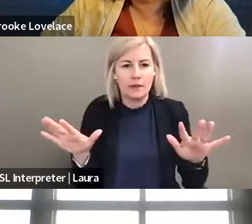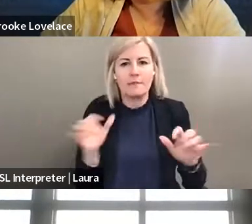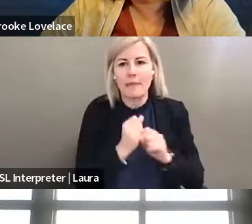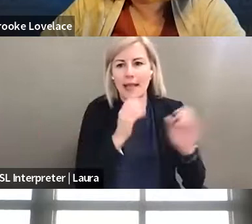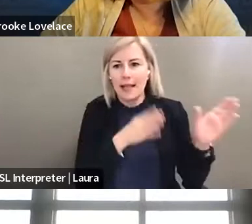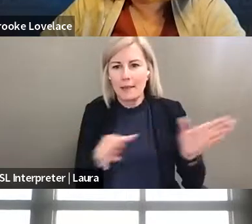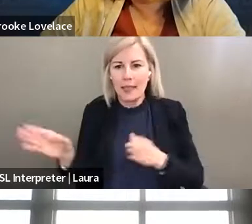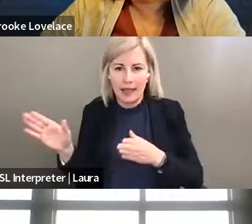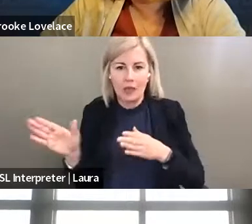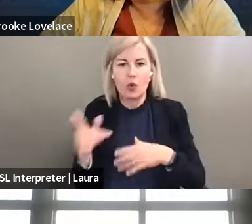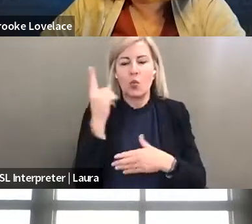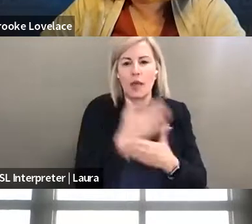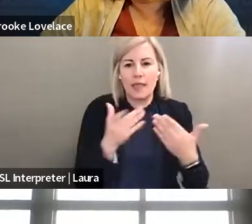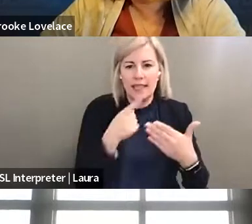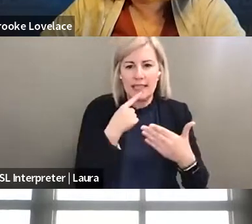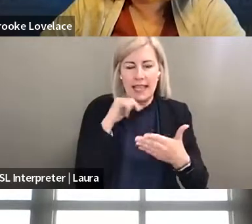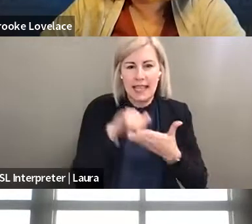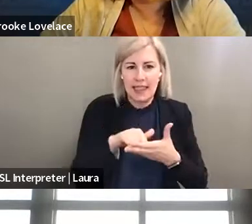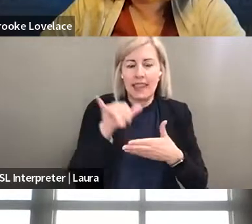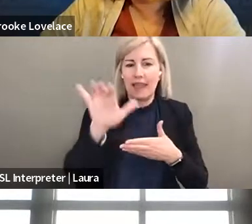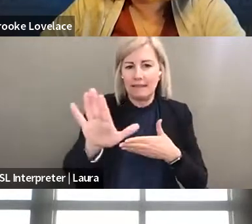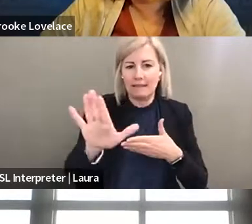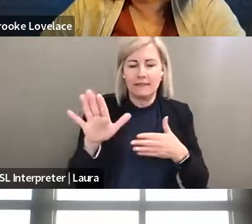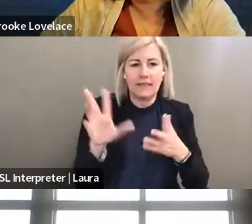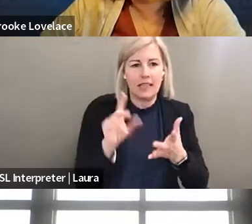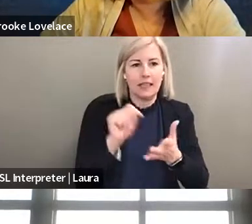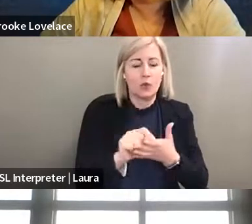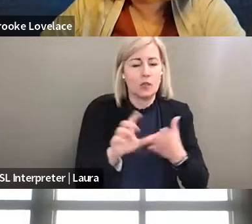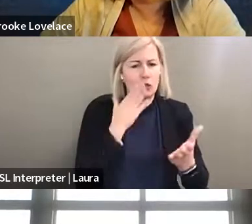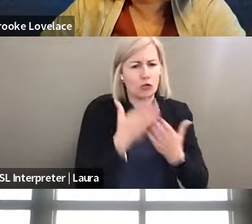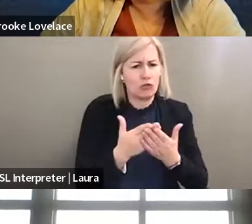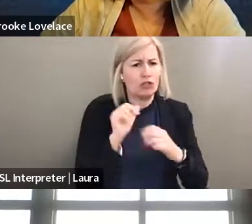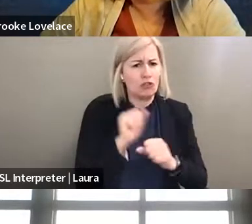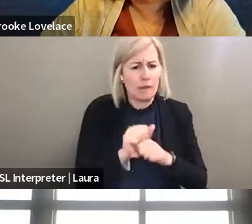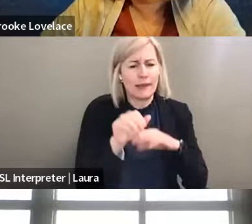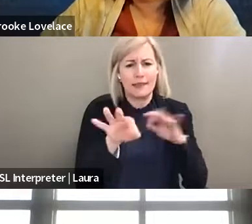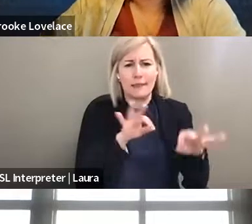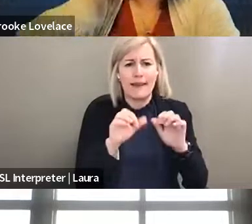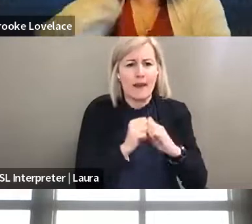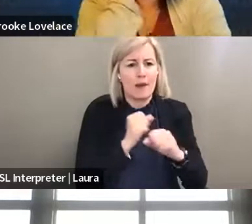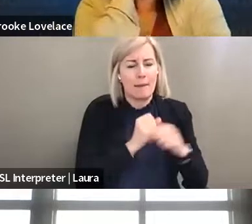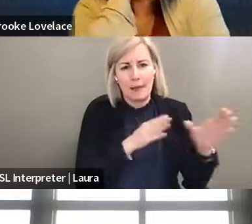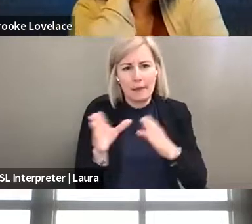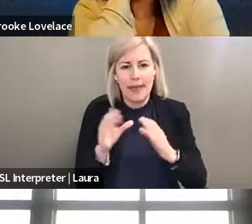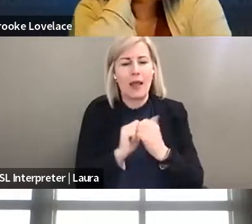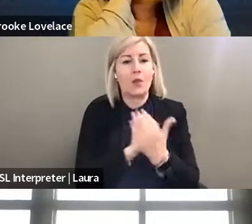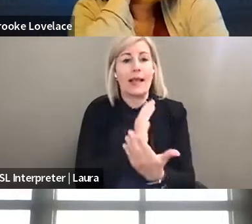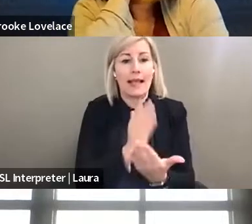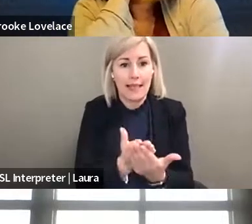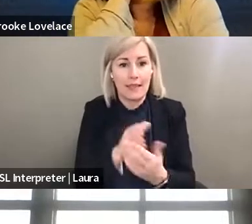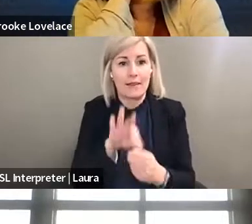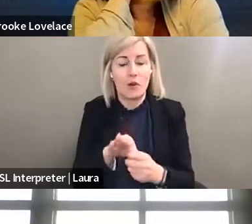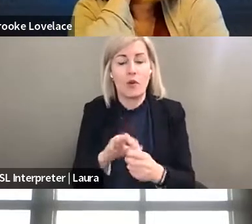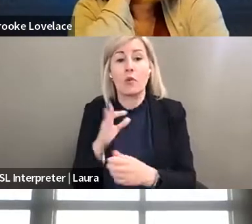One of the things that he had said in that video, I think that's really does a great job of explaining how to make a plan, how to get there to vote, whether you want to